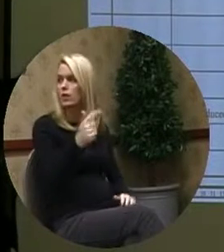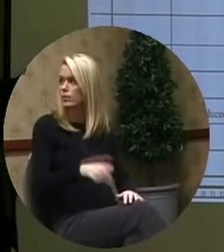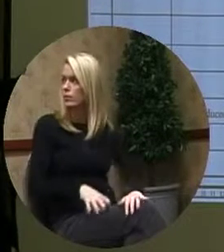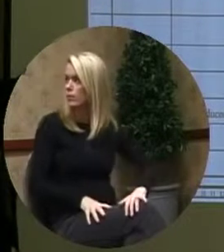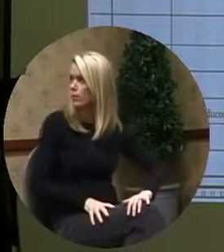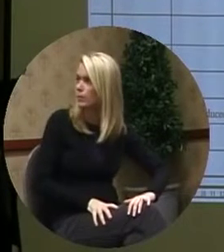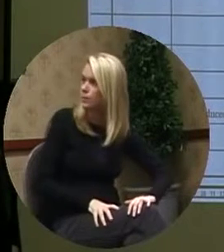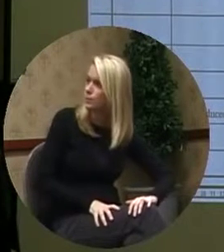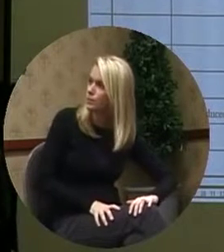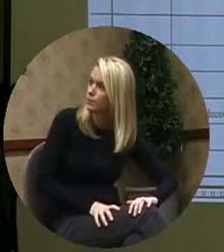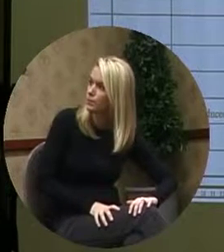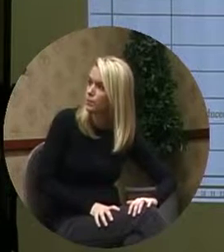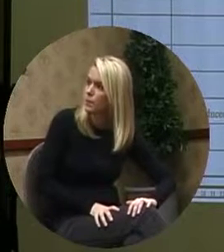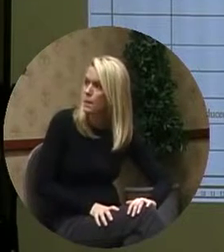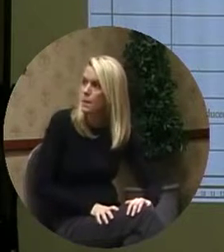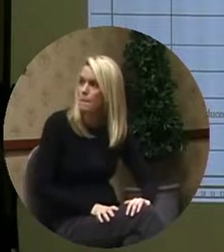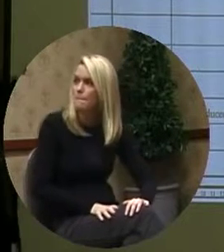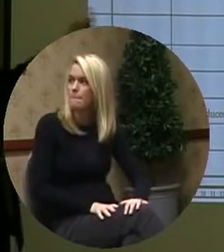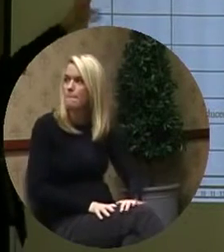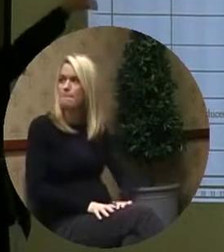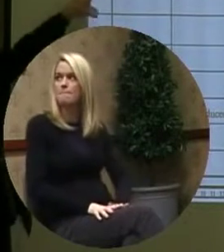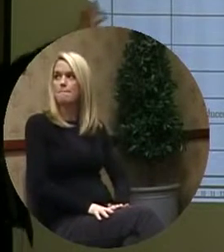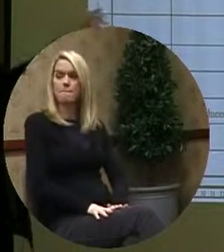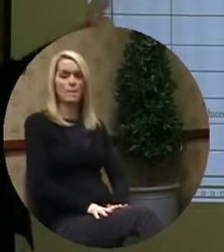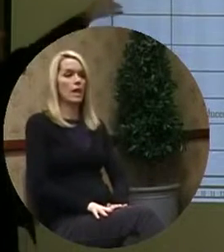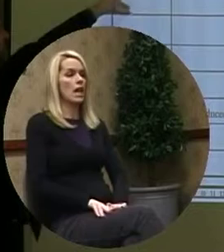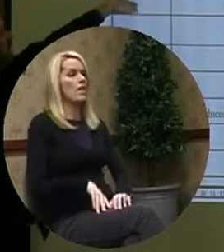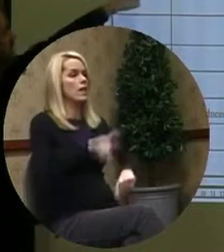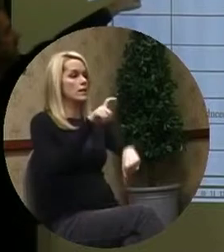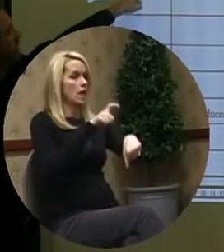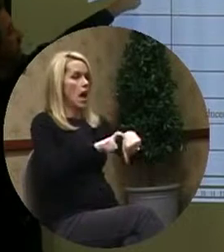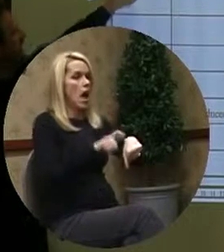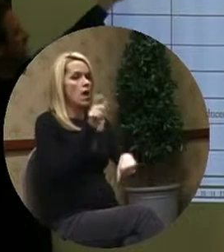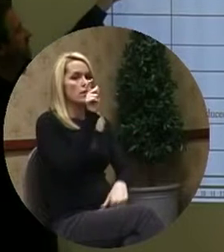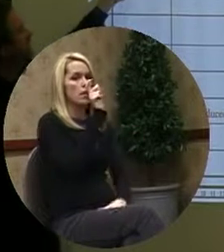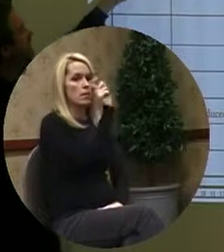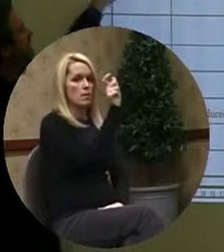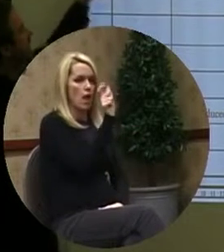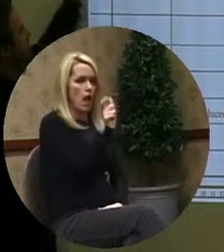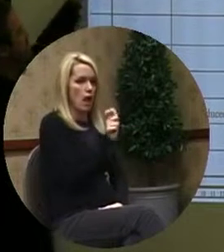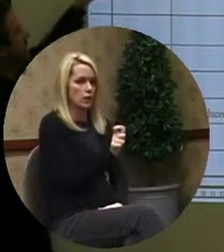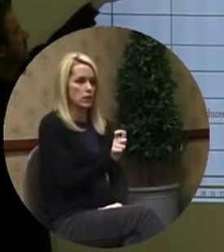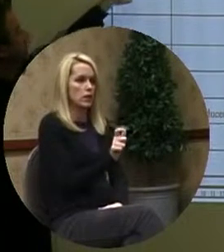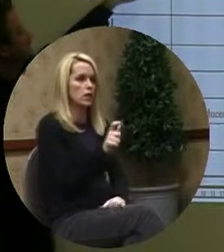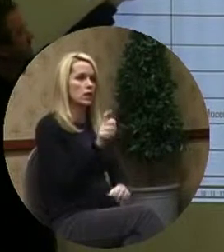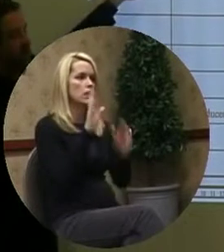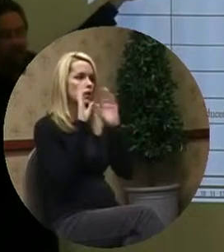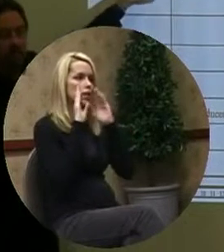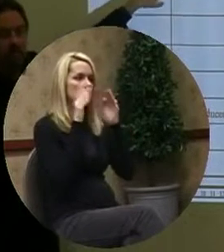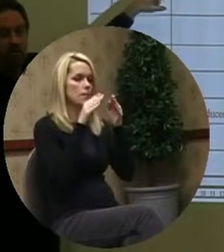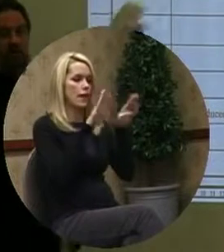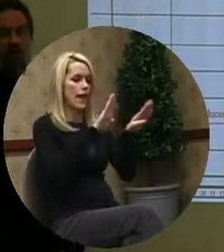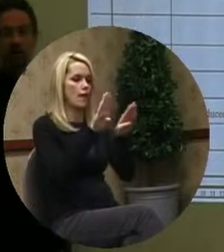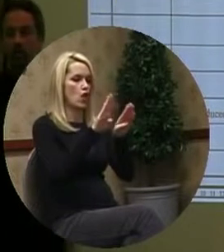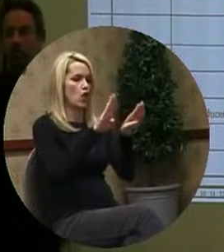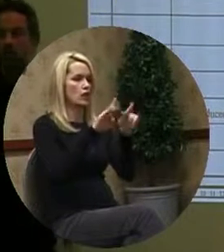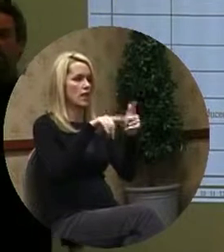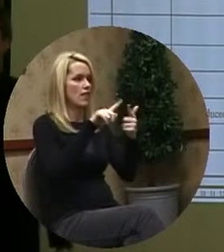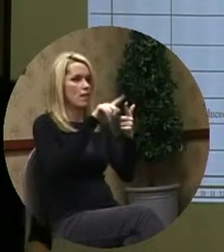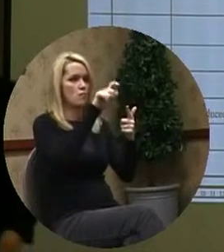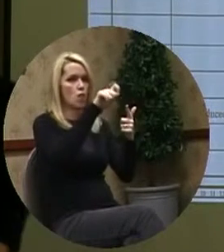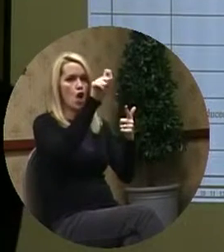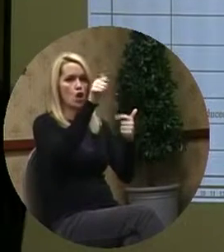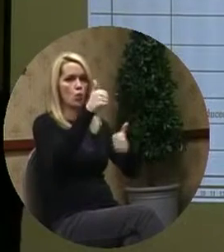put into your activities on your facts, you can block it out, you can look at the behaviors, and during the blocks of time, you can just mark